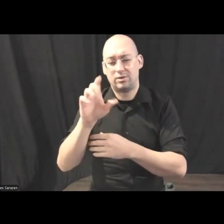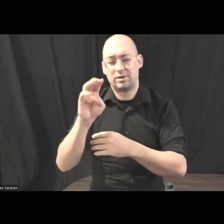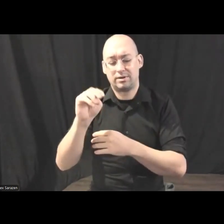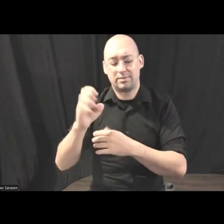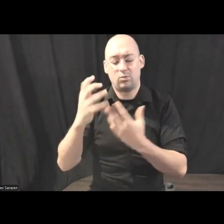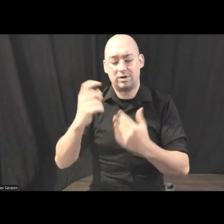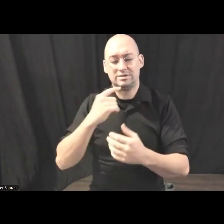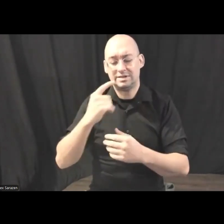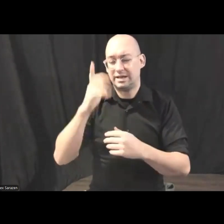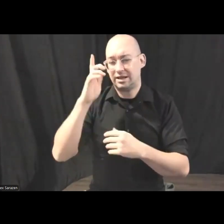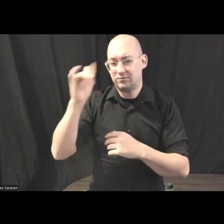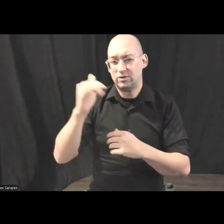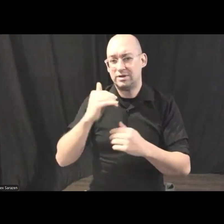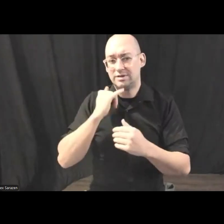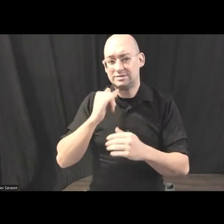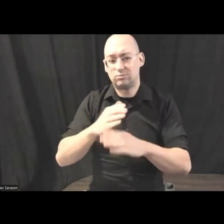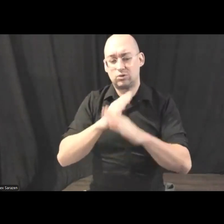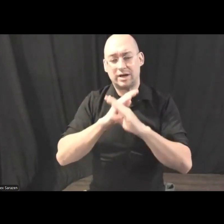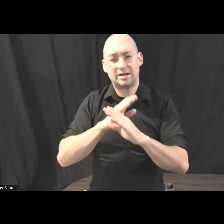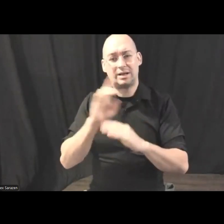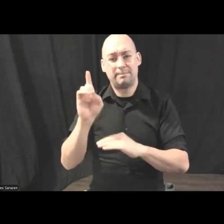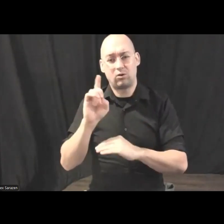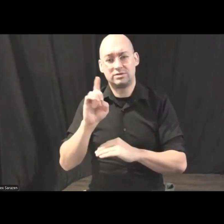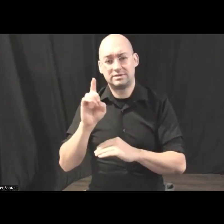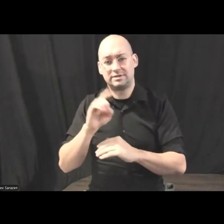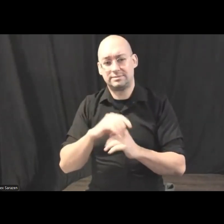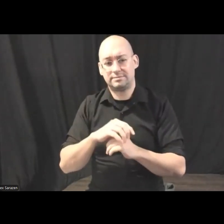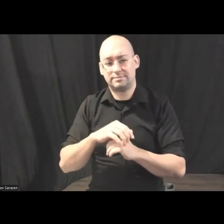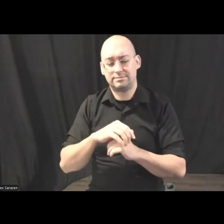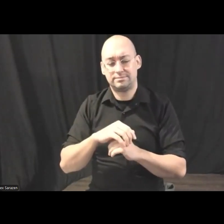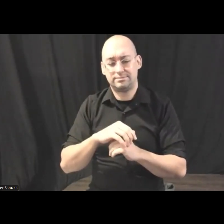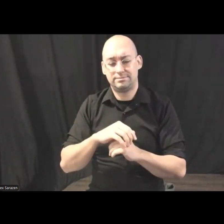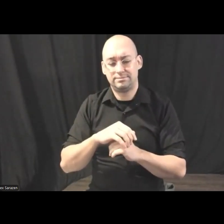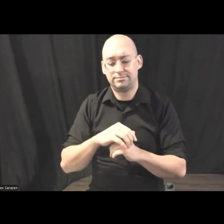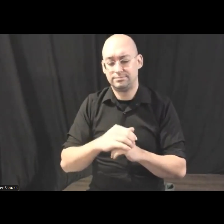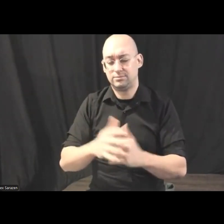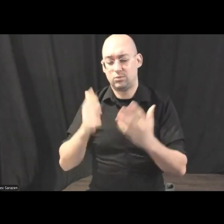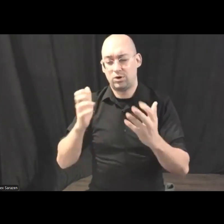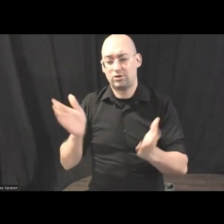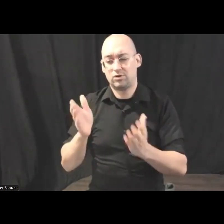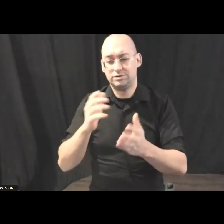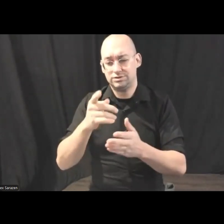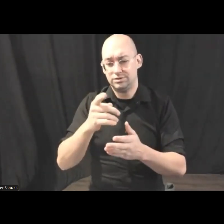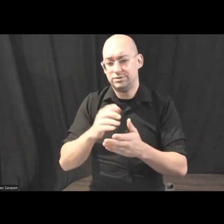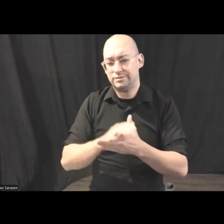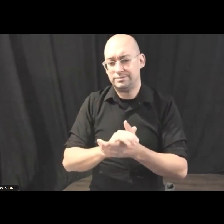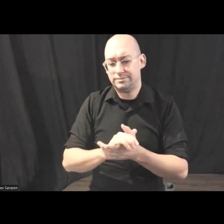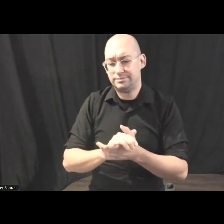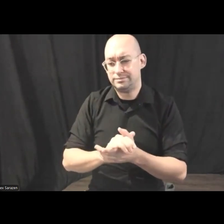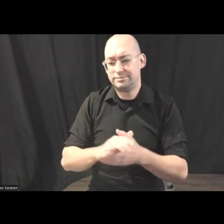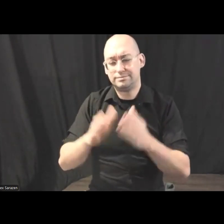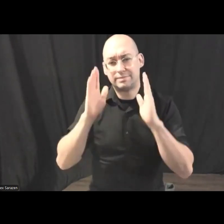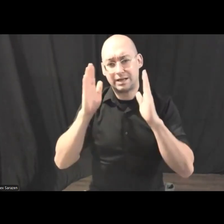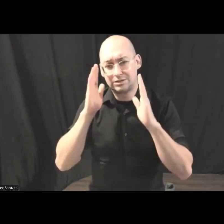is protecting our democracy. One of the key things we have to do right now, and I just want to urge you to probably pay more attention to Attorney